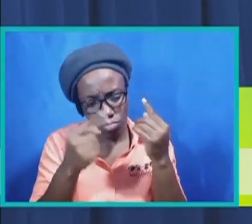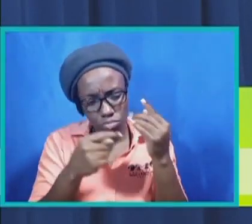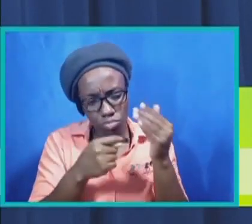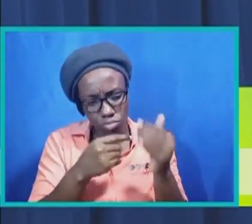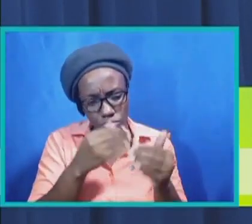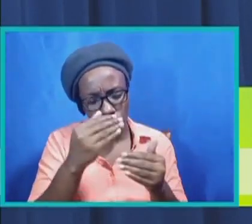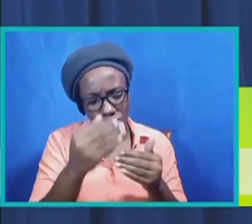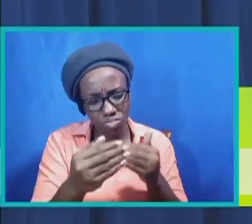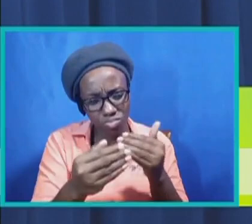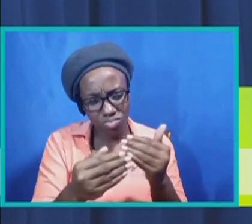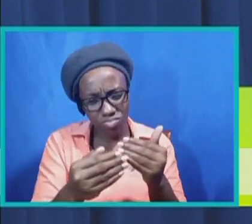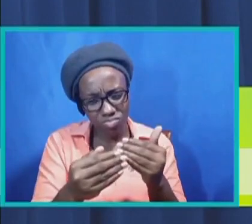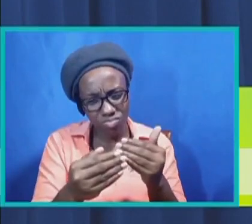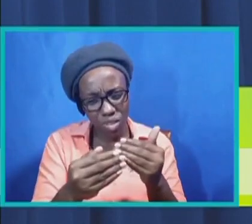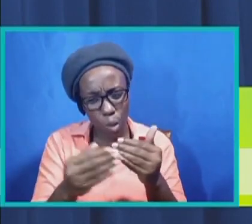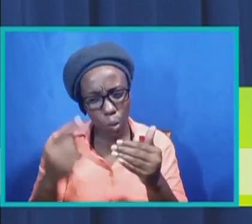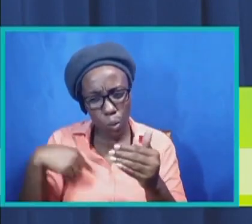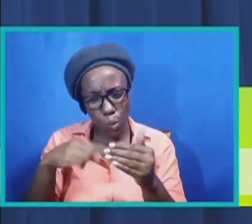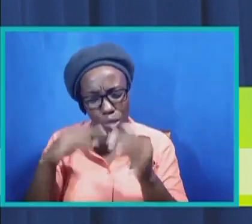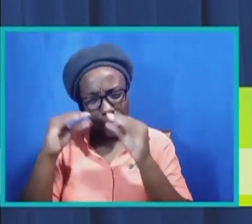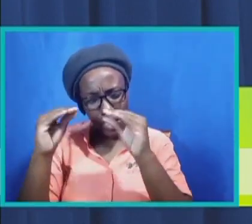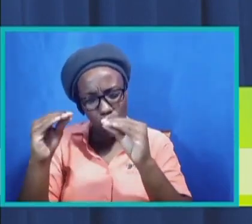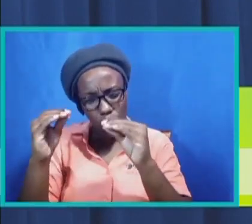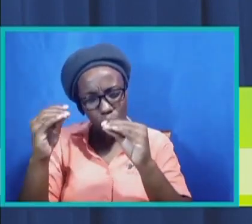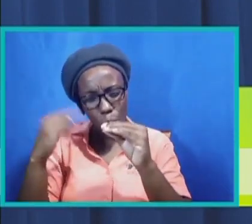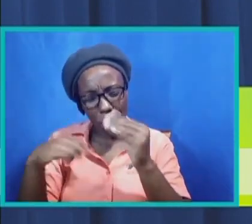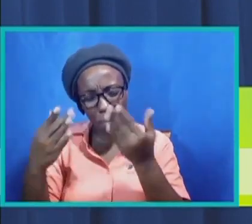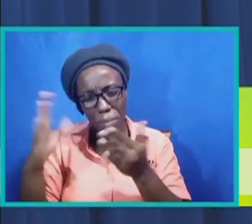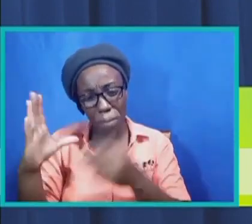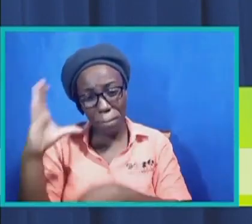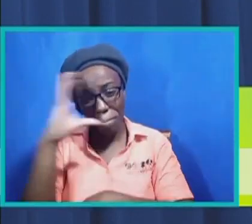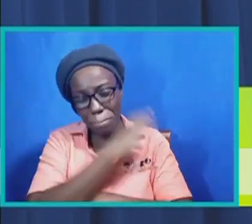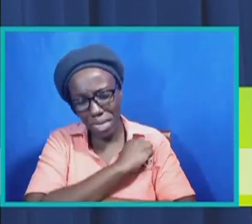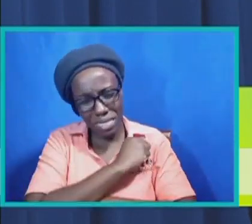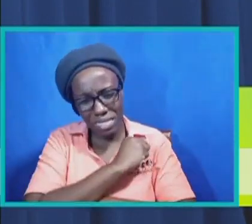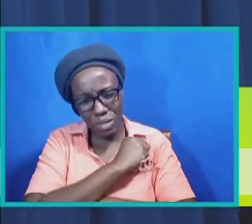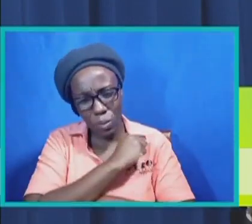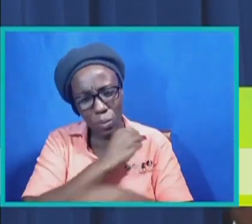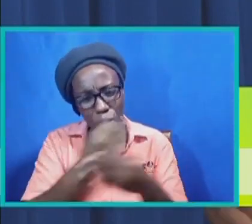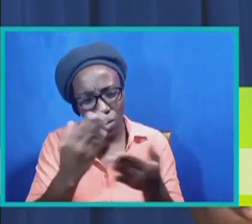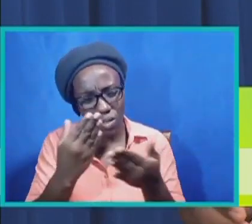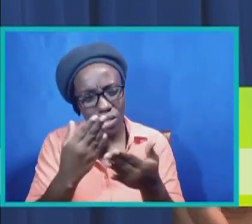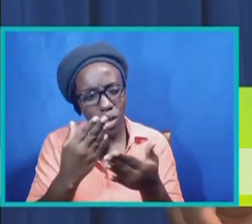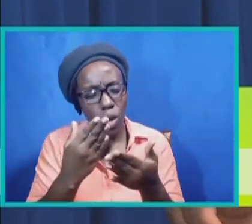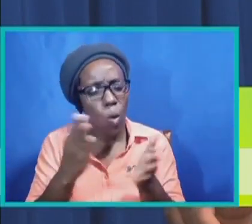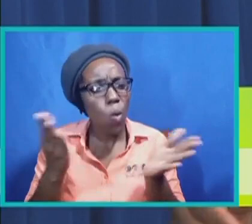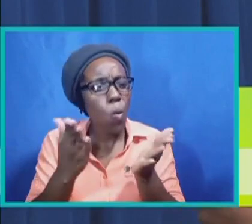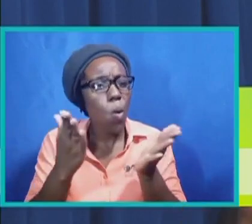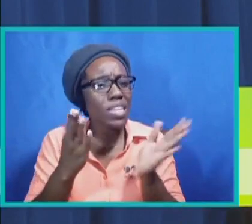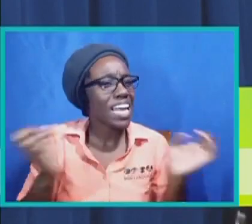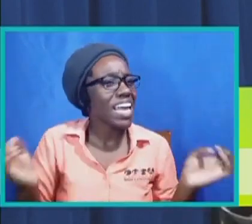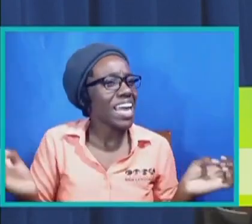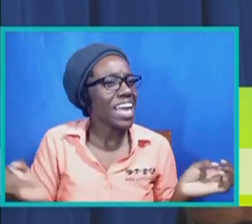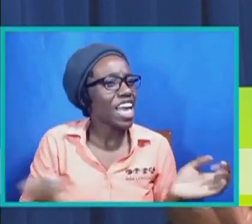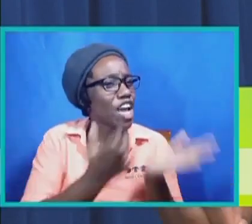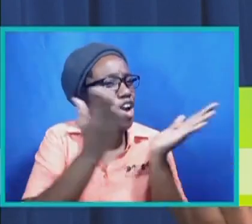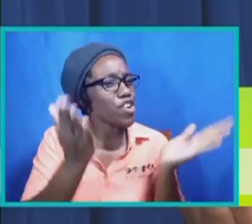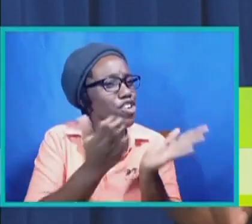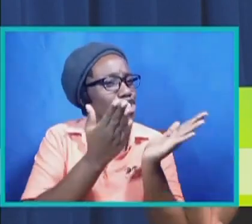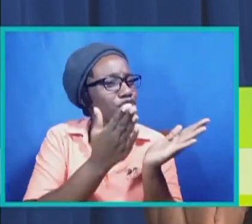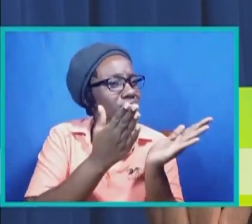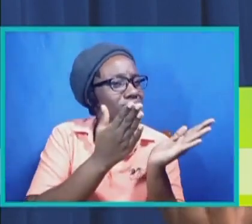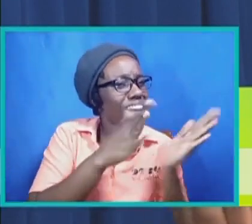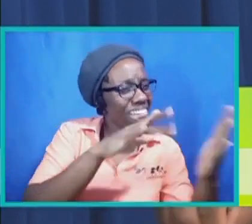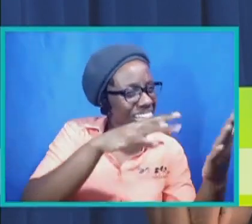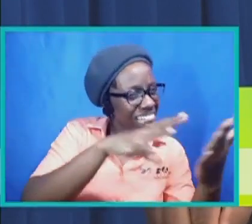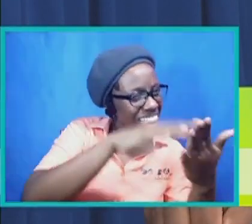the point that focusing on all-round development of students actually creates a better student and who will do